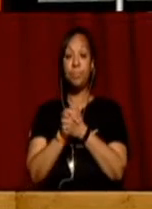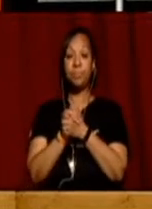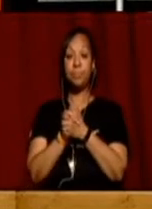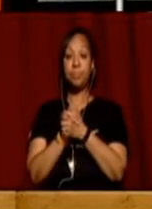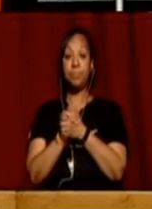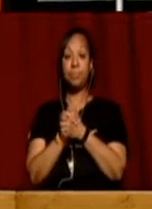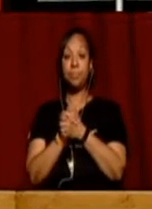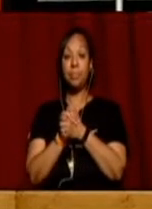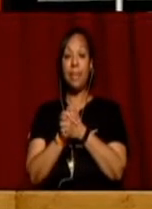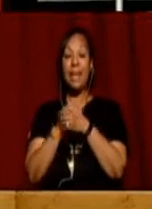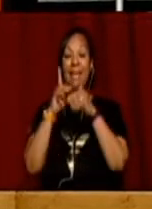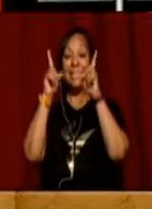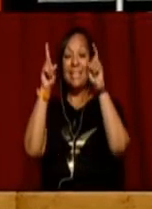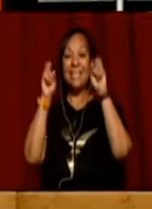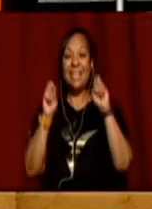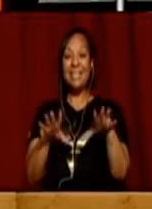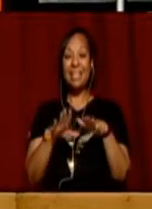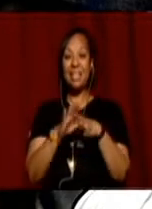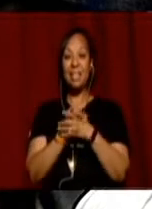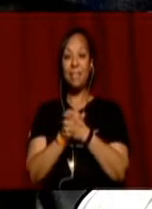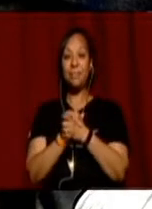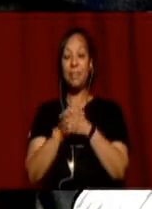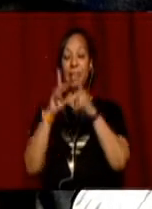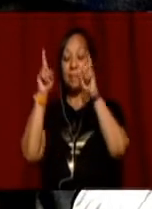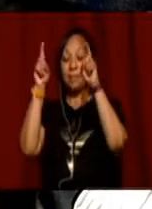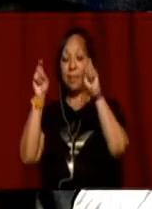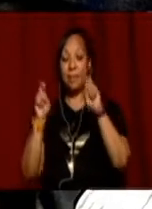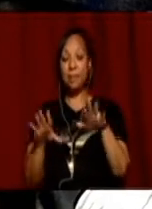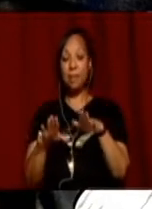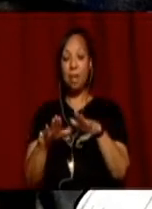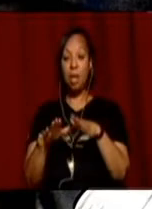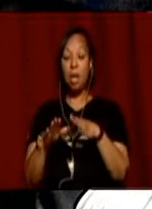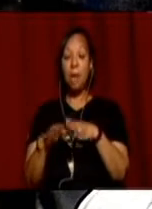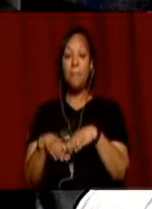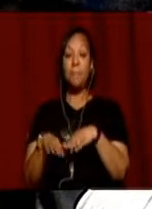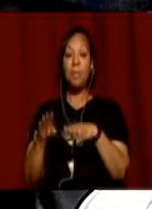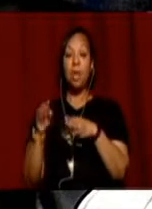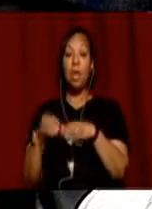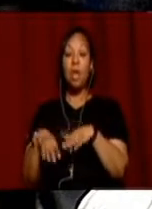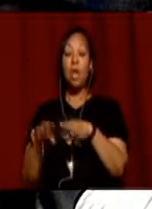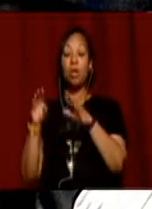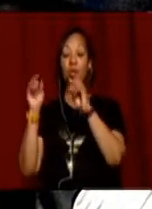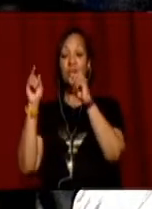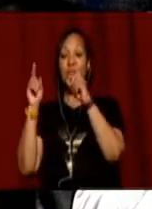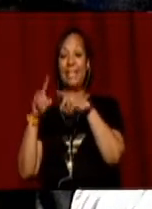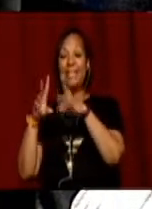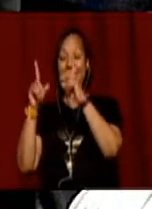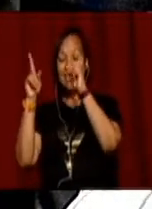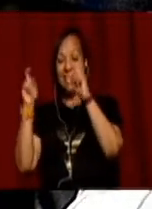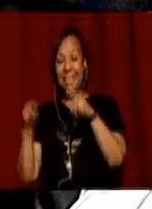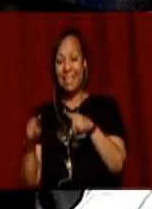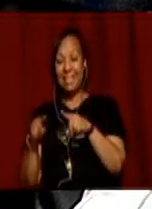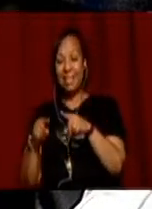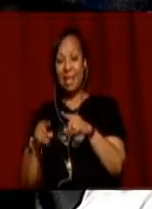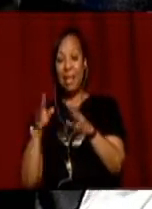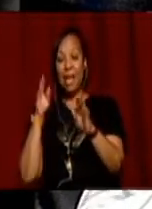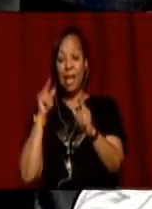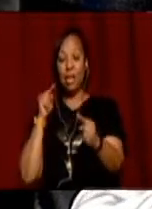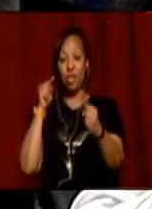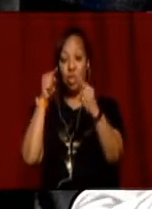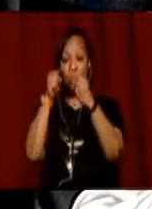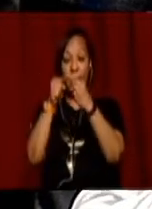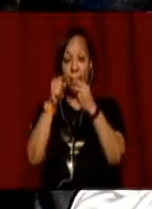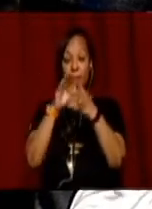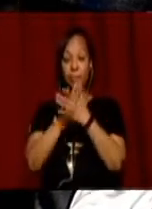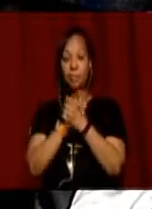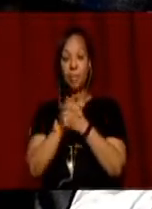and testing is the linchpin. So there's testing, tracing, and tracking. There's another part that's